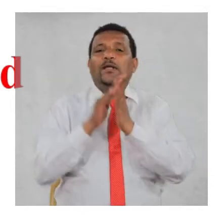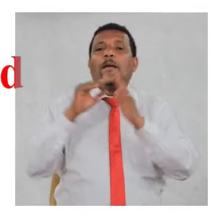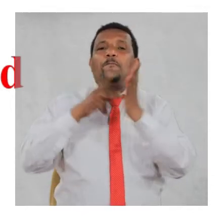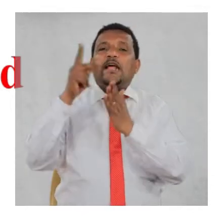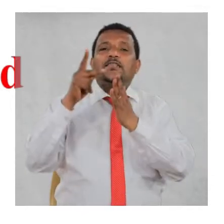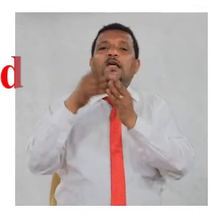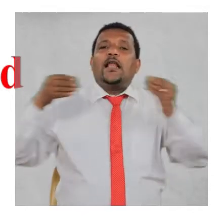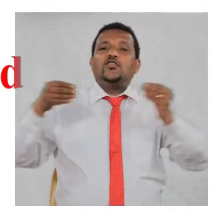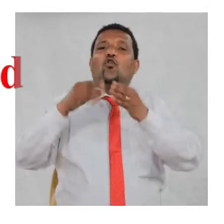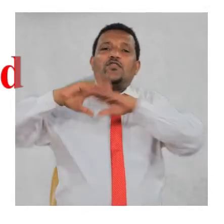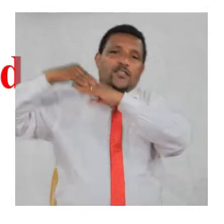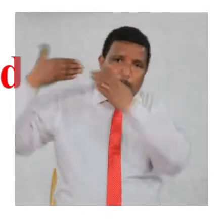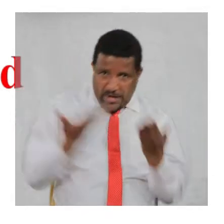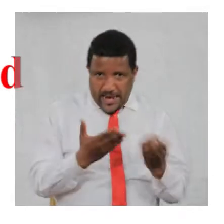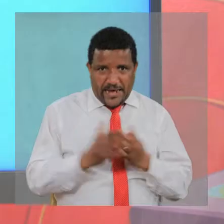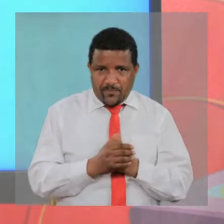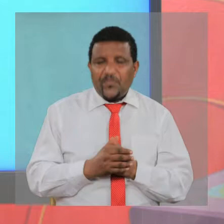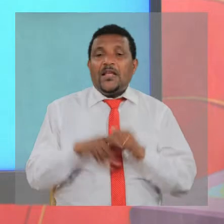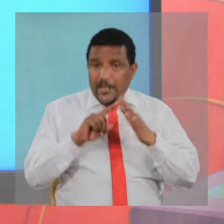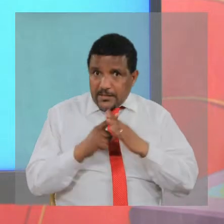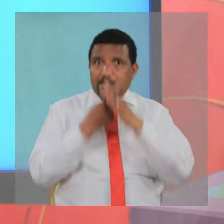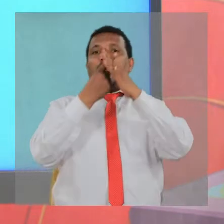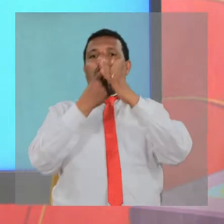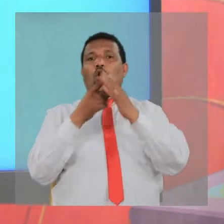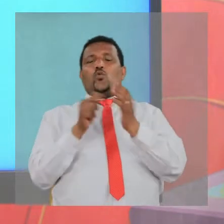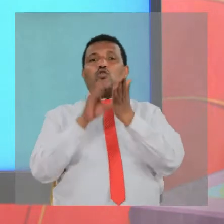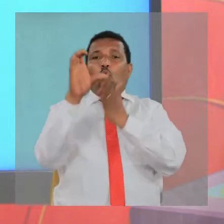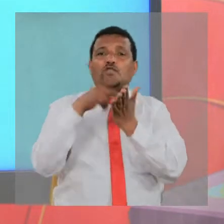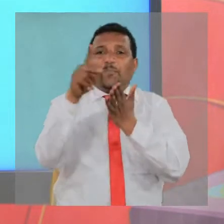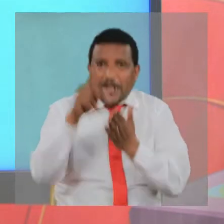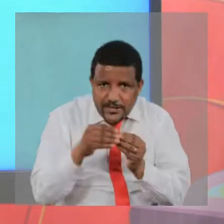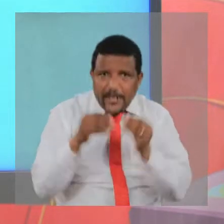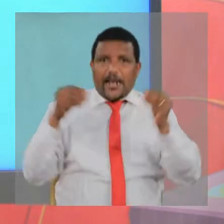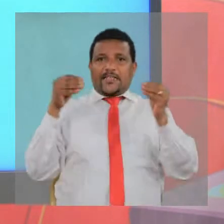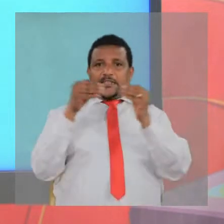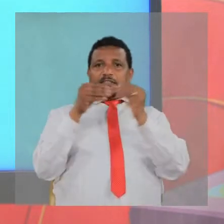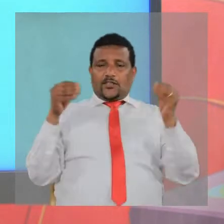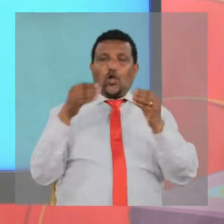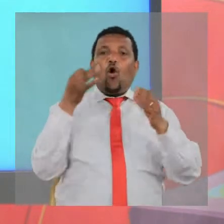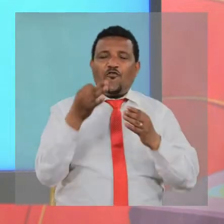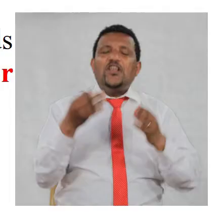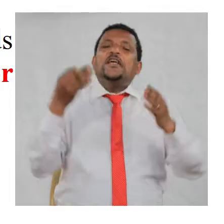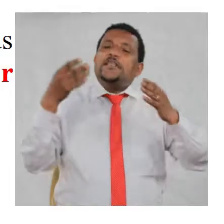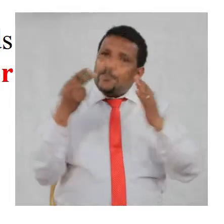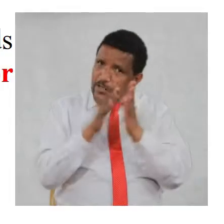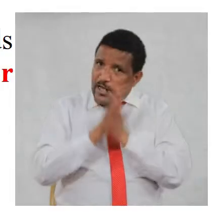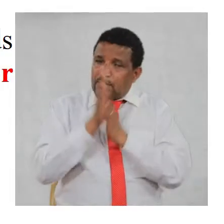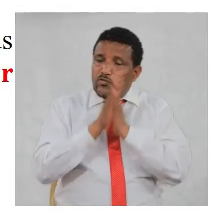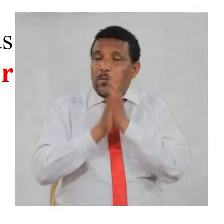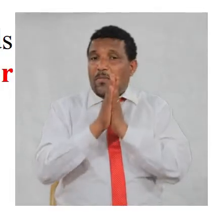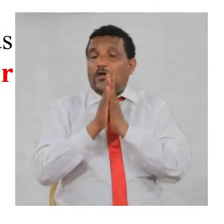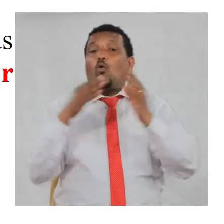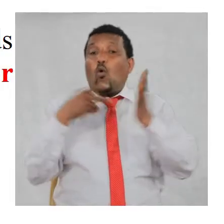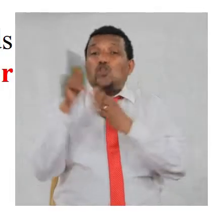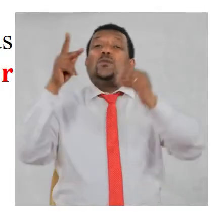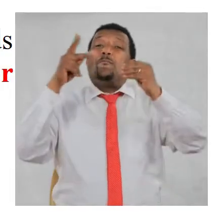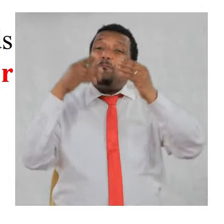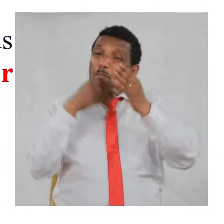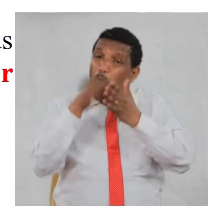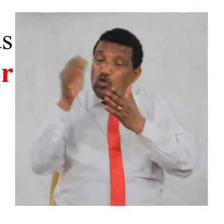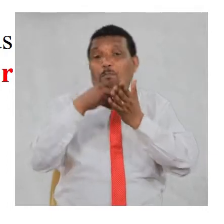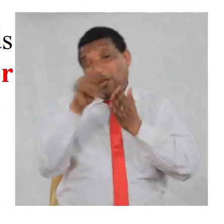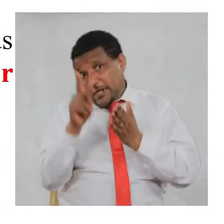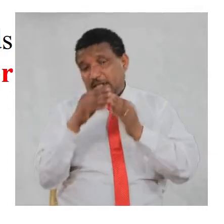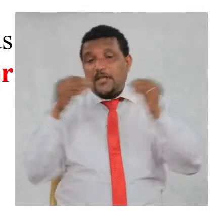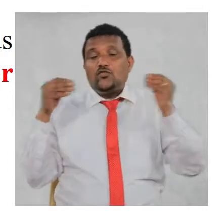supply. Let's start with the cross price elasticity of demand. The cross price elasticity of demand is a measure of